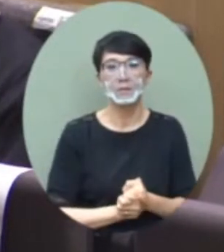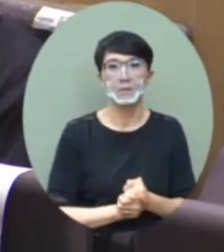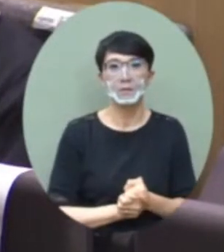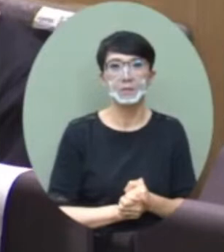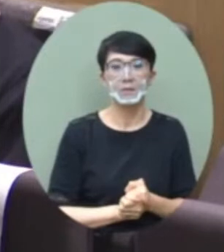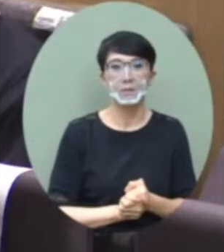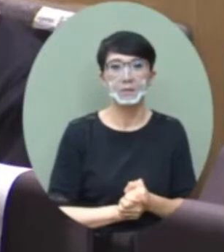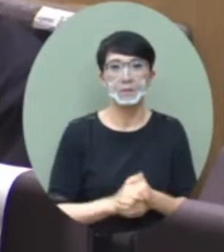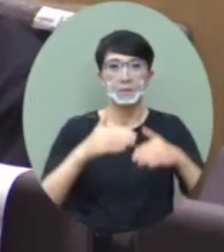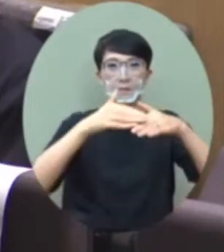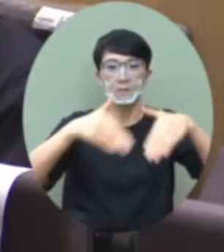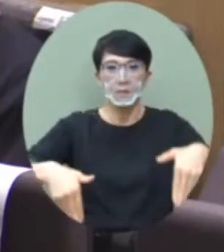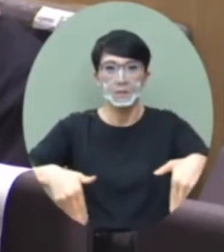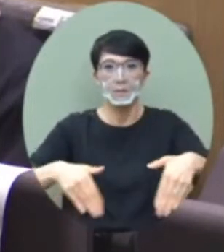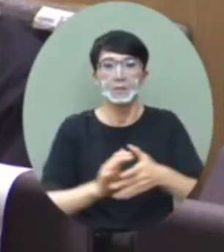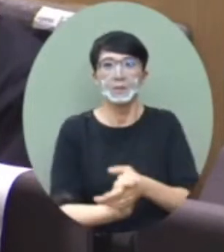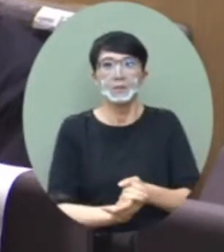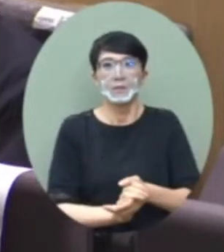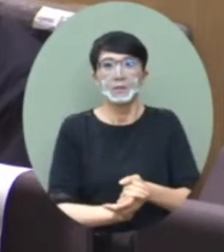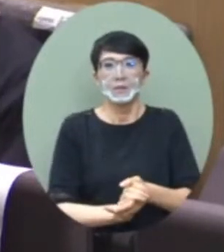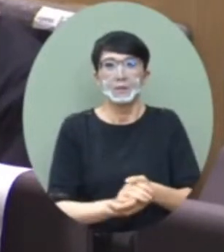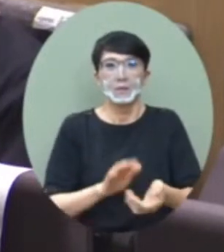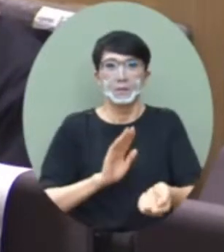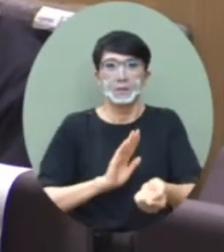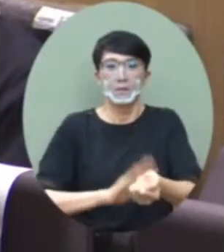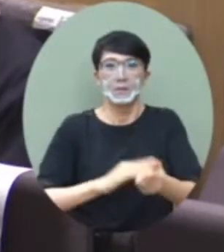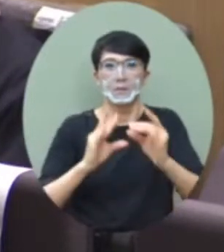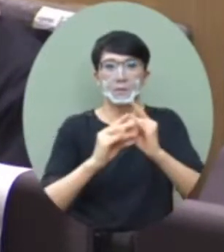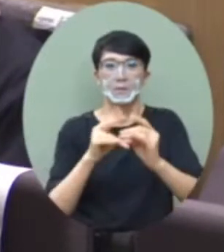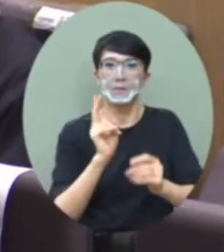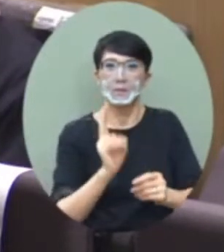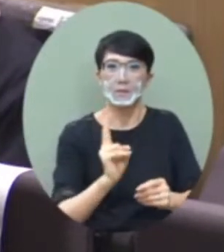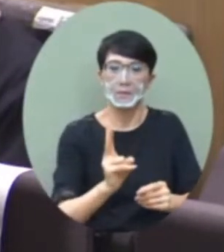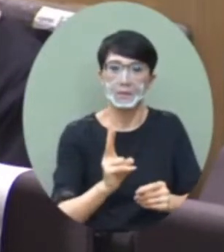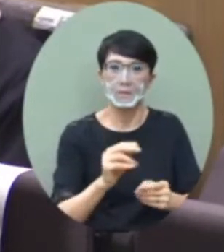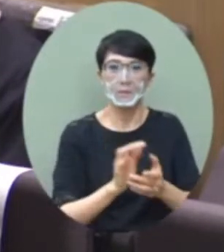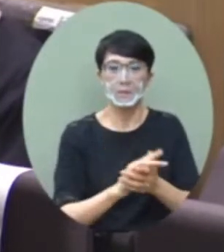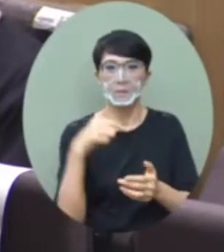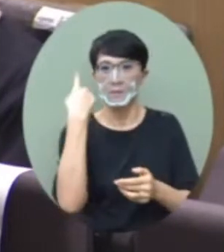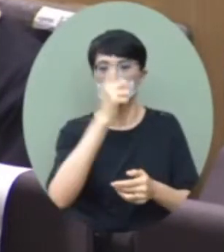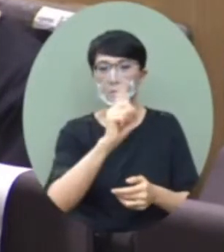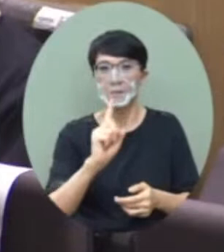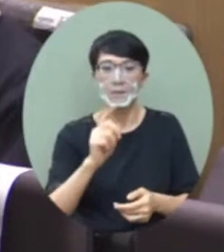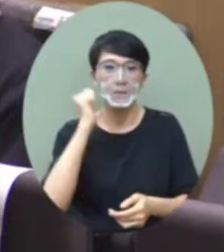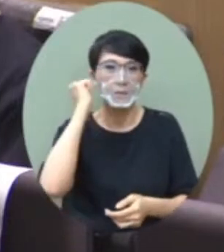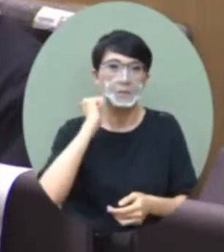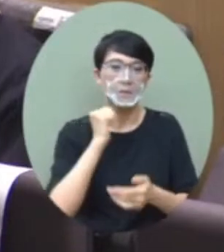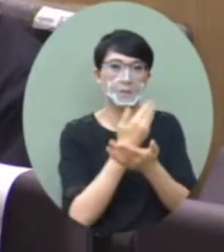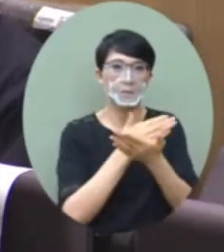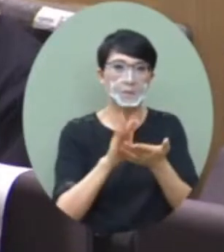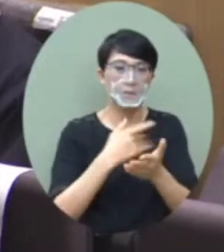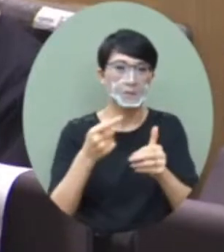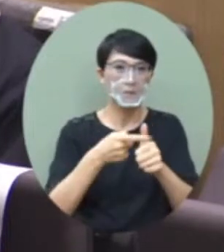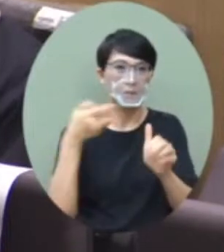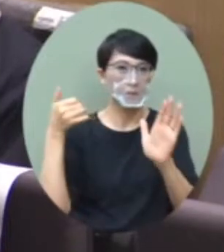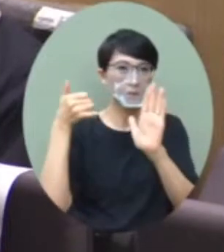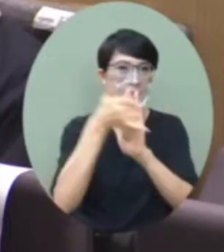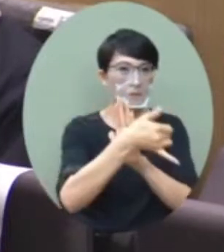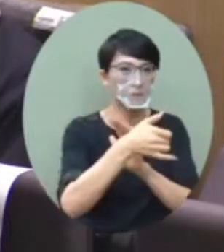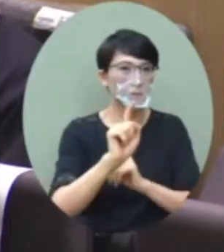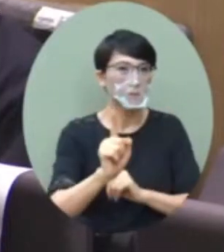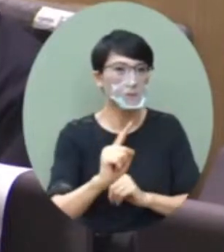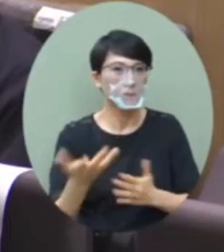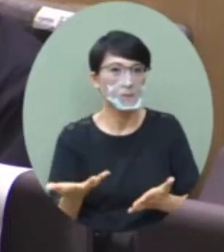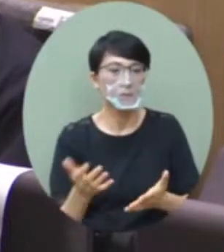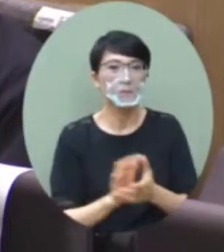the 200 there are infection cases, then how many will have to be moved